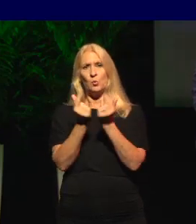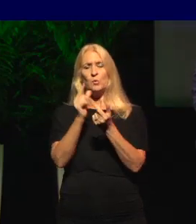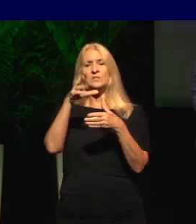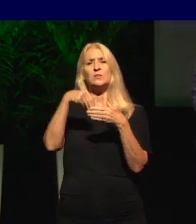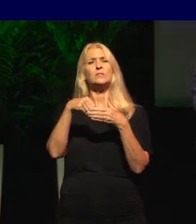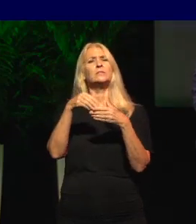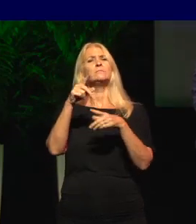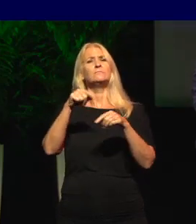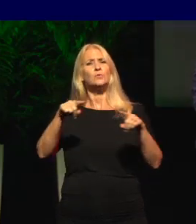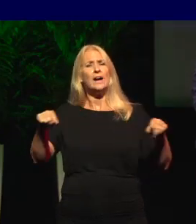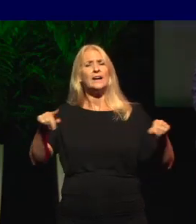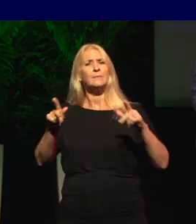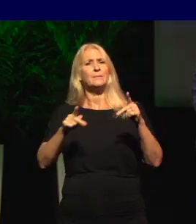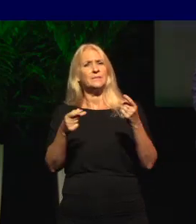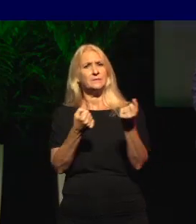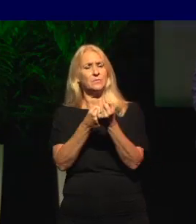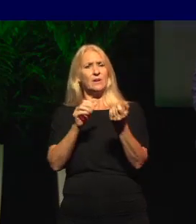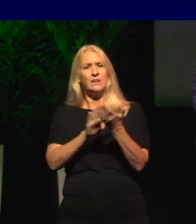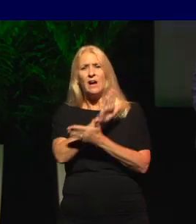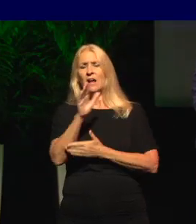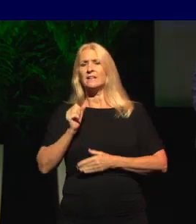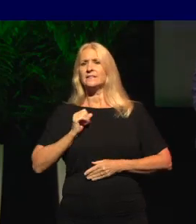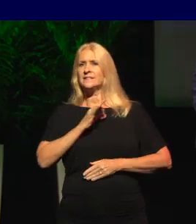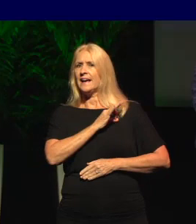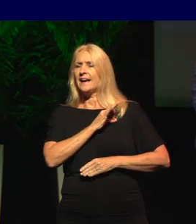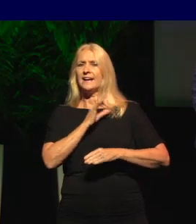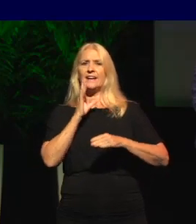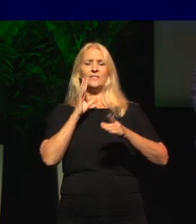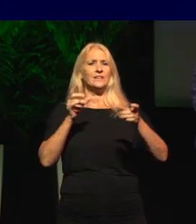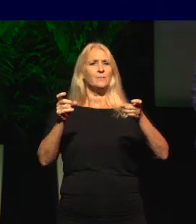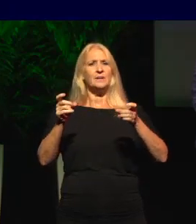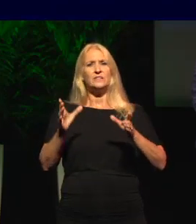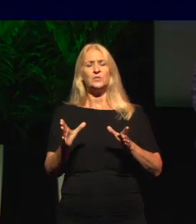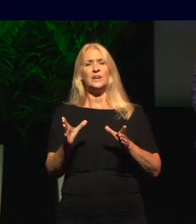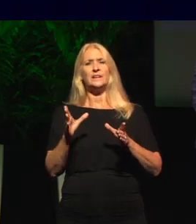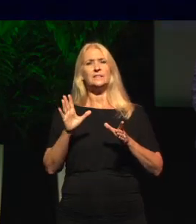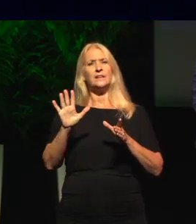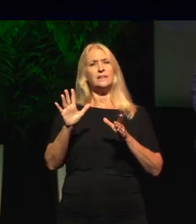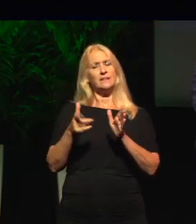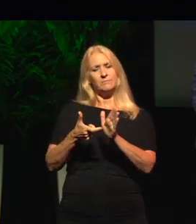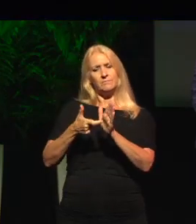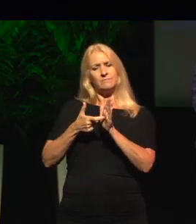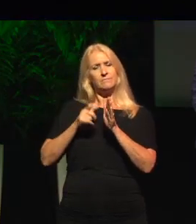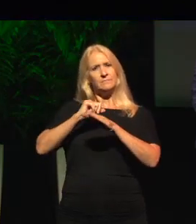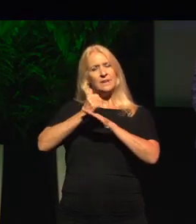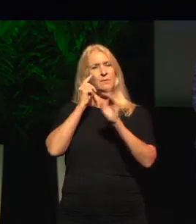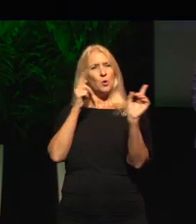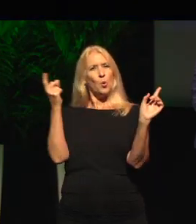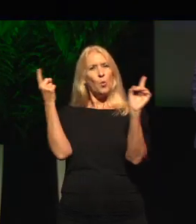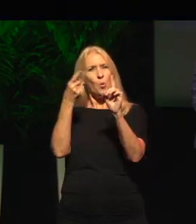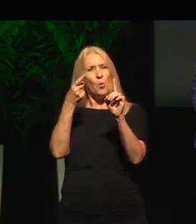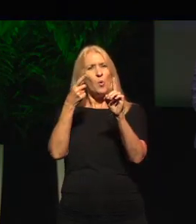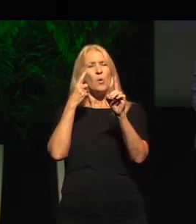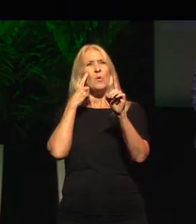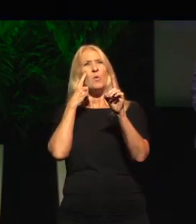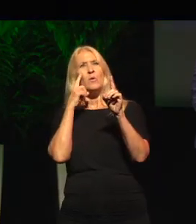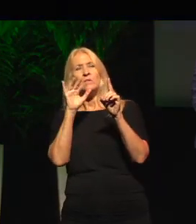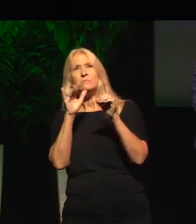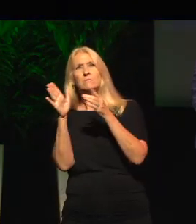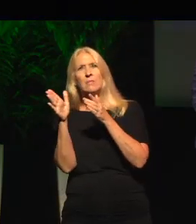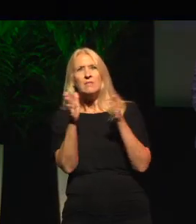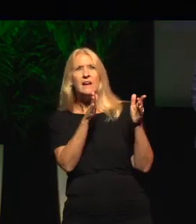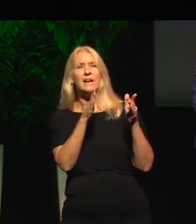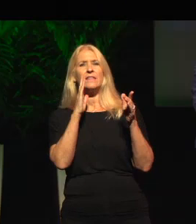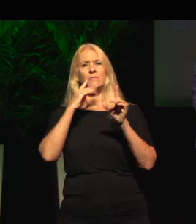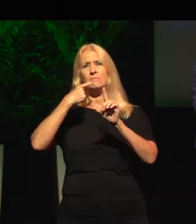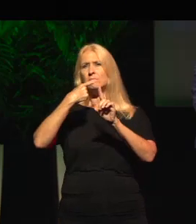college stakeholders, staff, faculty, and administrators whose charge was to develop goals and objectives that would make a positive impact